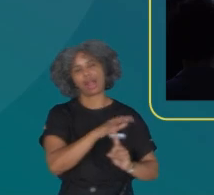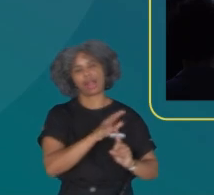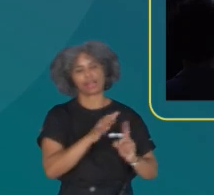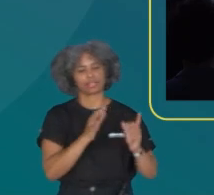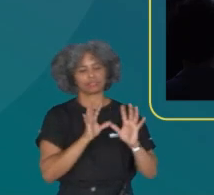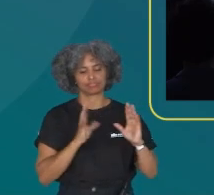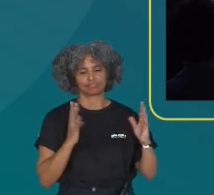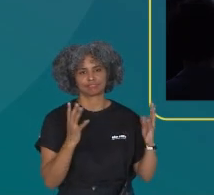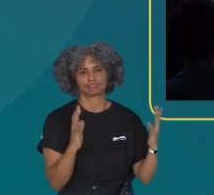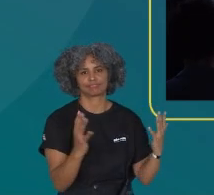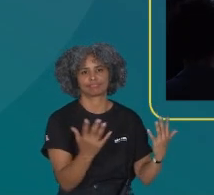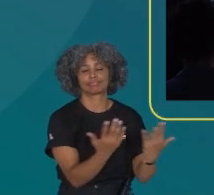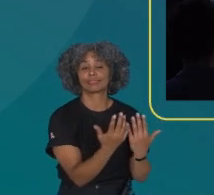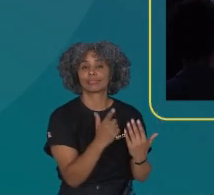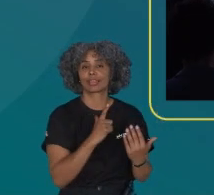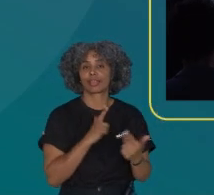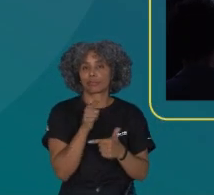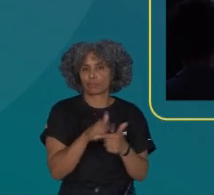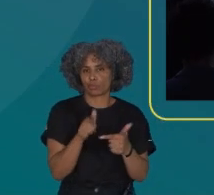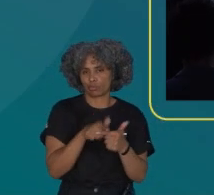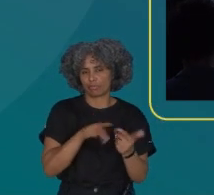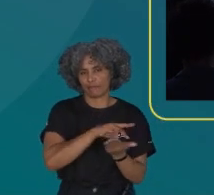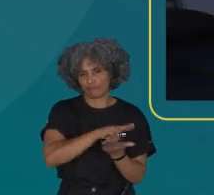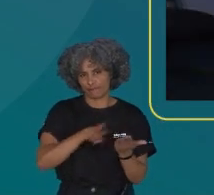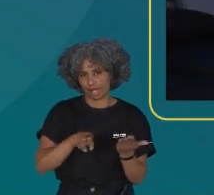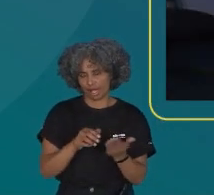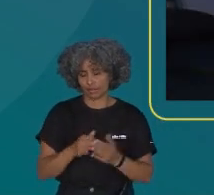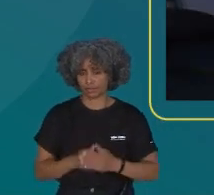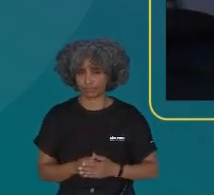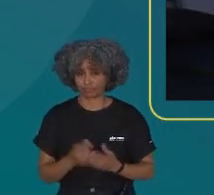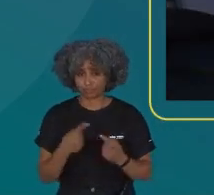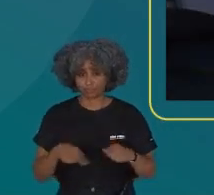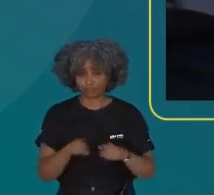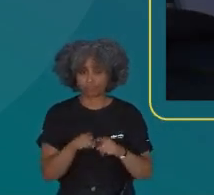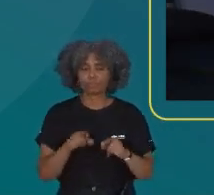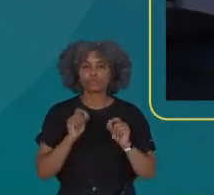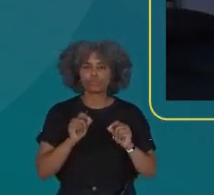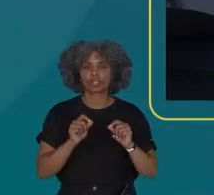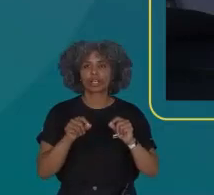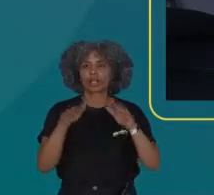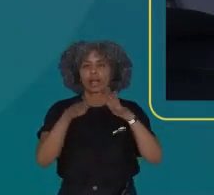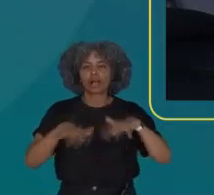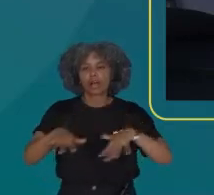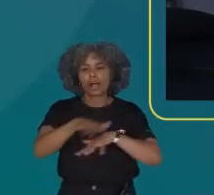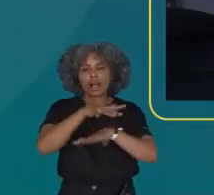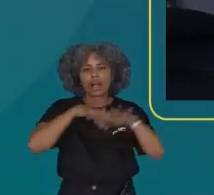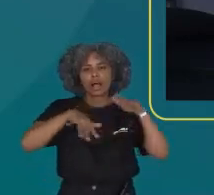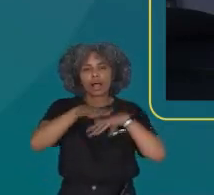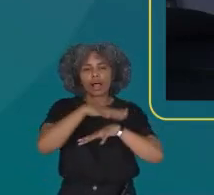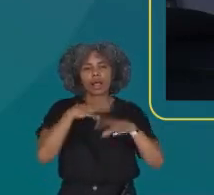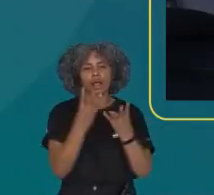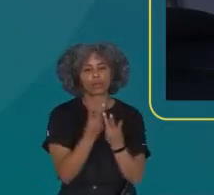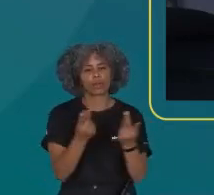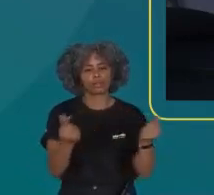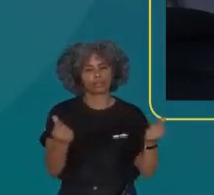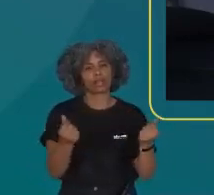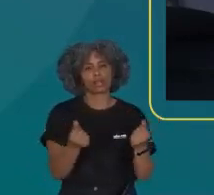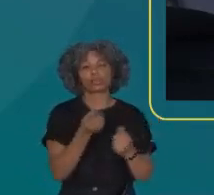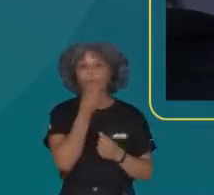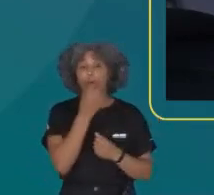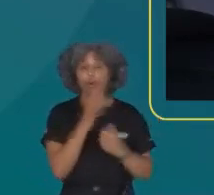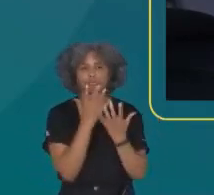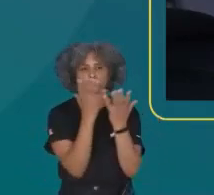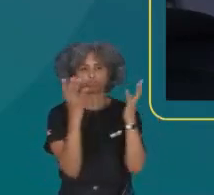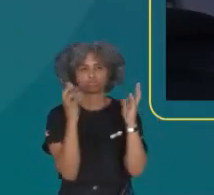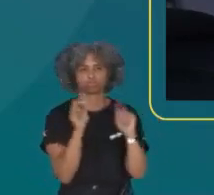the quality of the air. So it was really important to protect all the green space that were there. And we did the same in the west end of the